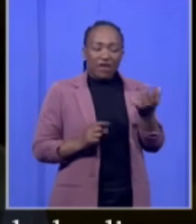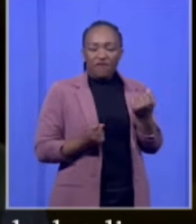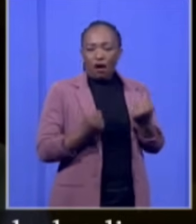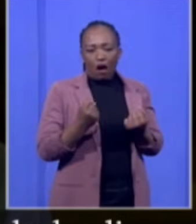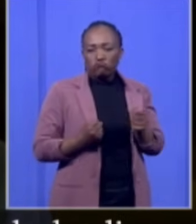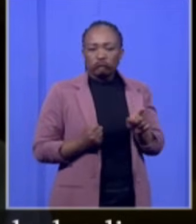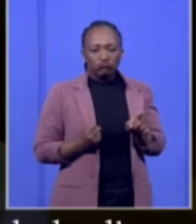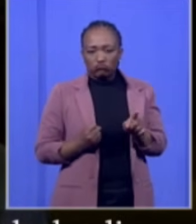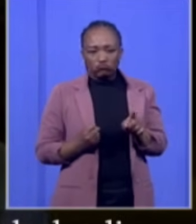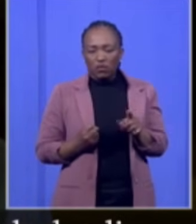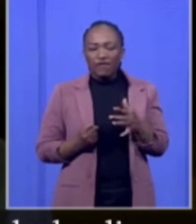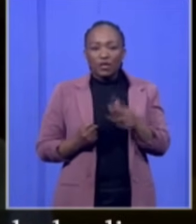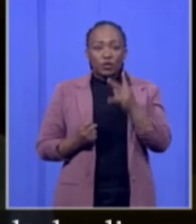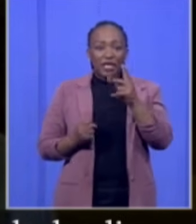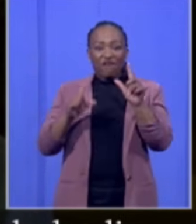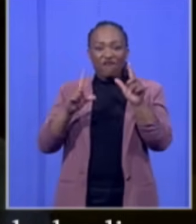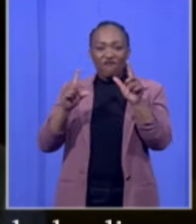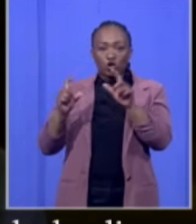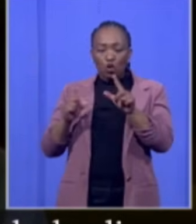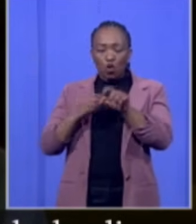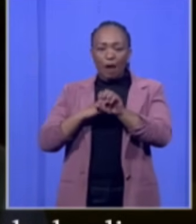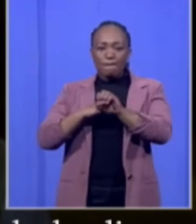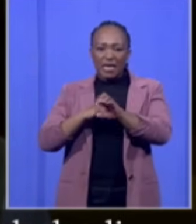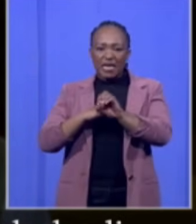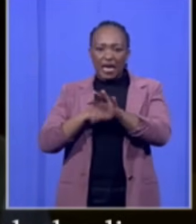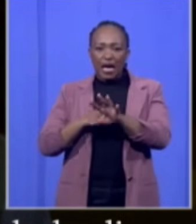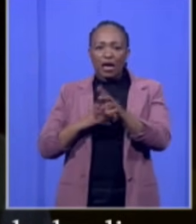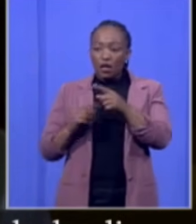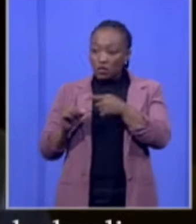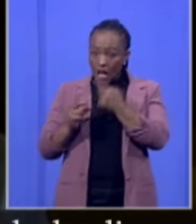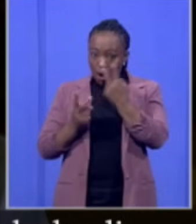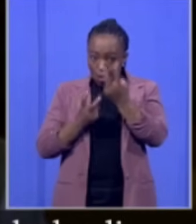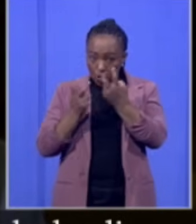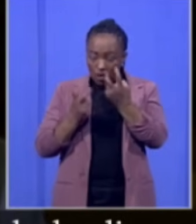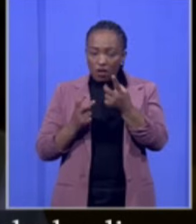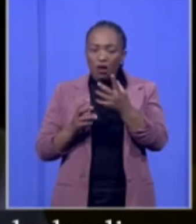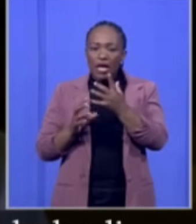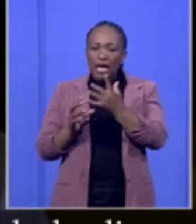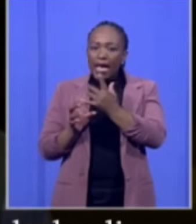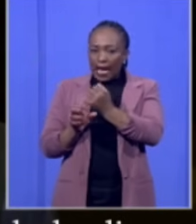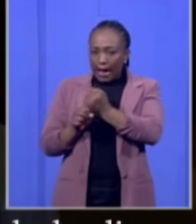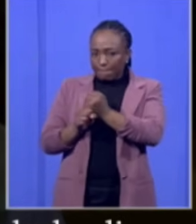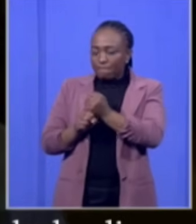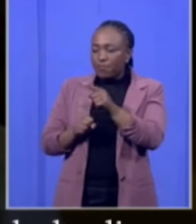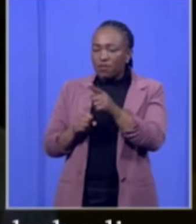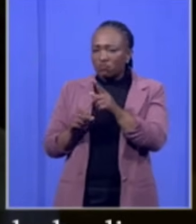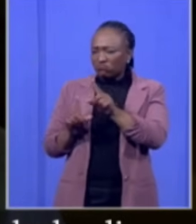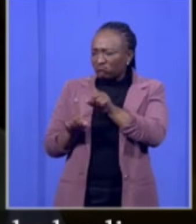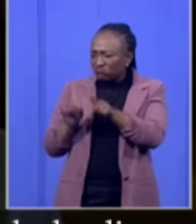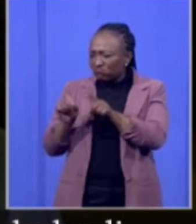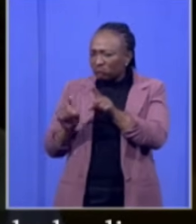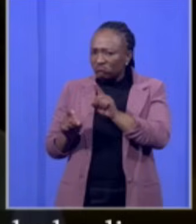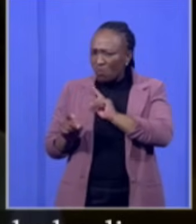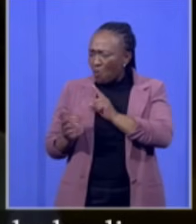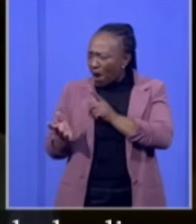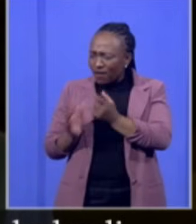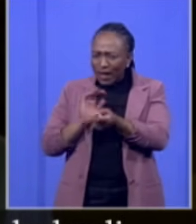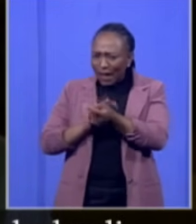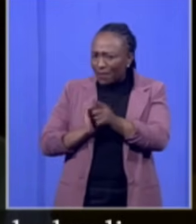he had seen his photo on media that he was wanted for something. So he kept him here and he was interrogating him, asking him why, what